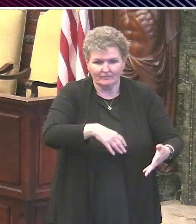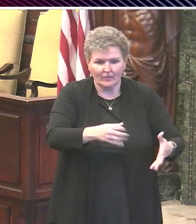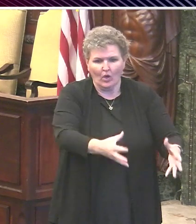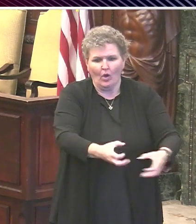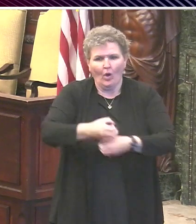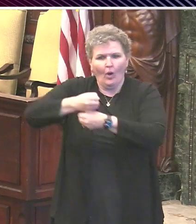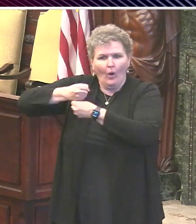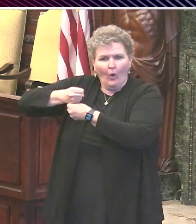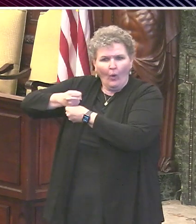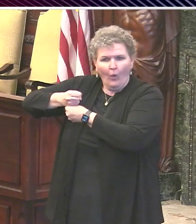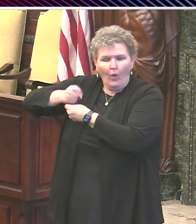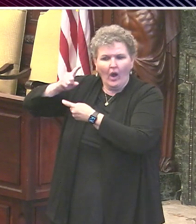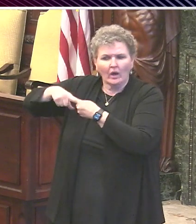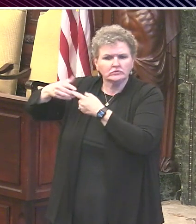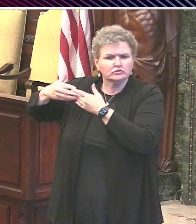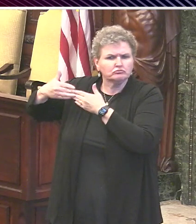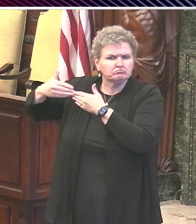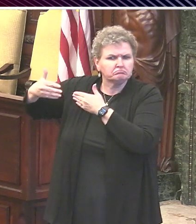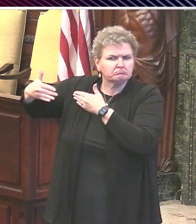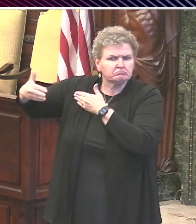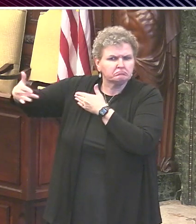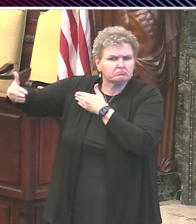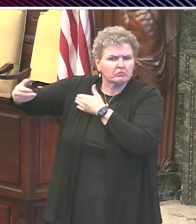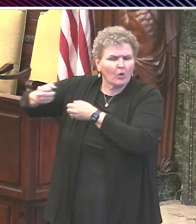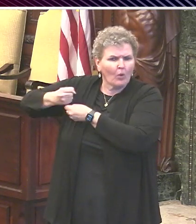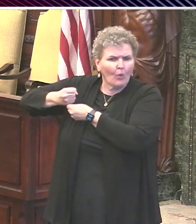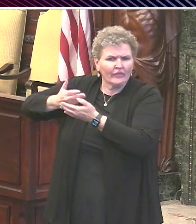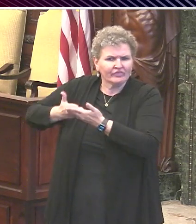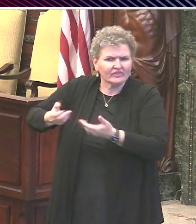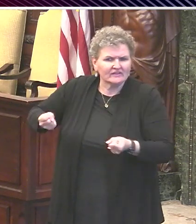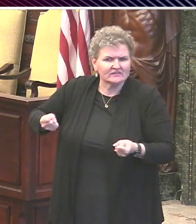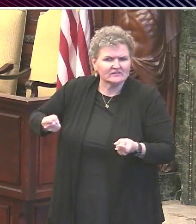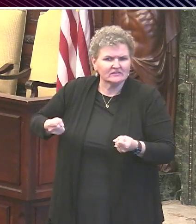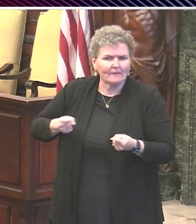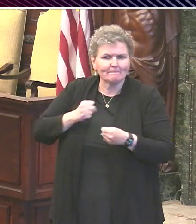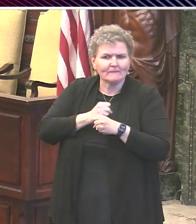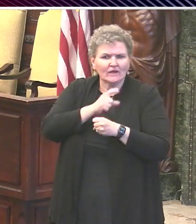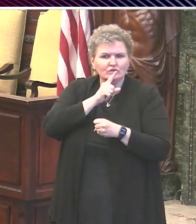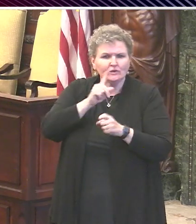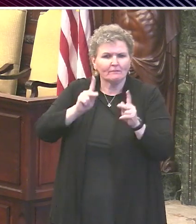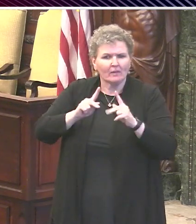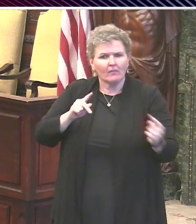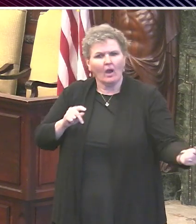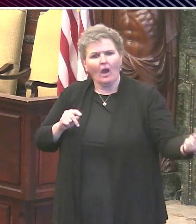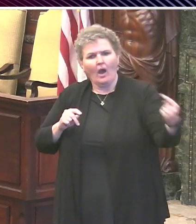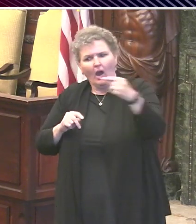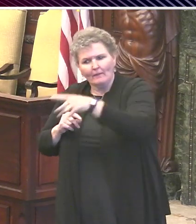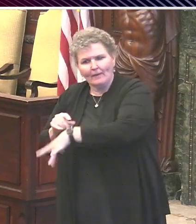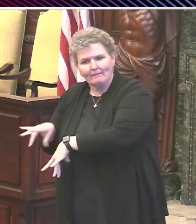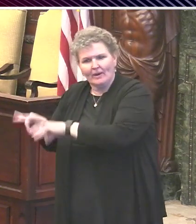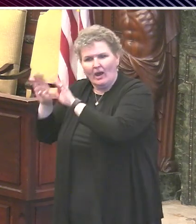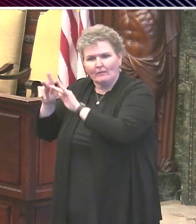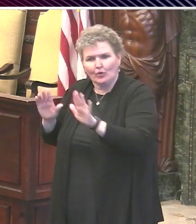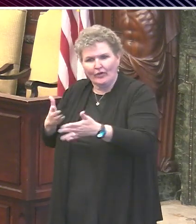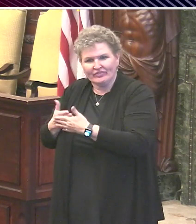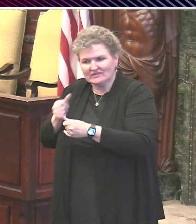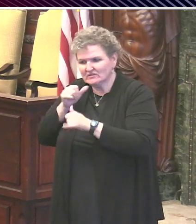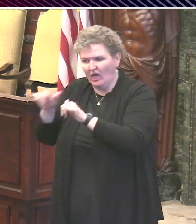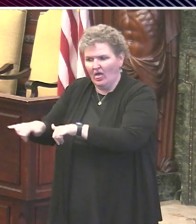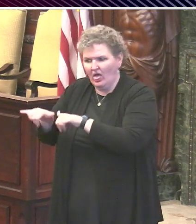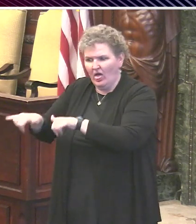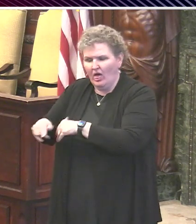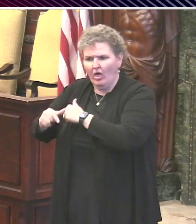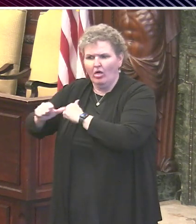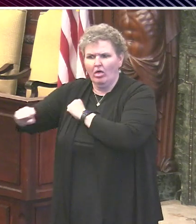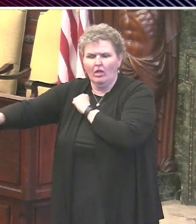time to make sure that people have an opportunity to collect their belongings in the future. Make every effort to make sure that